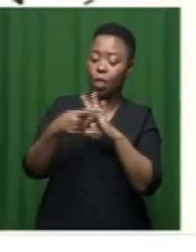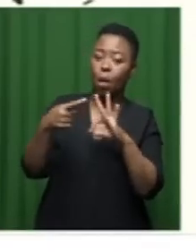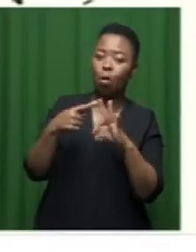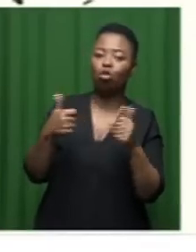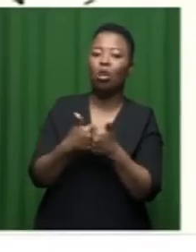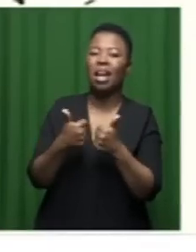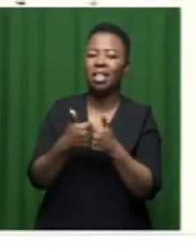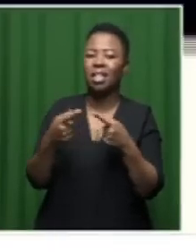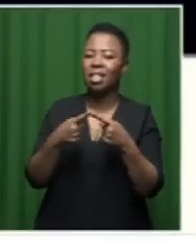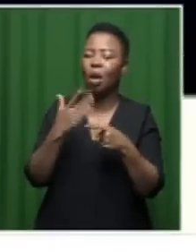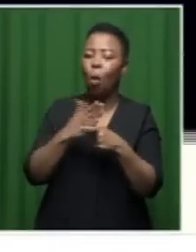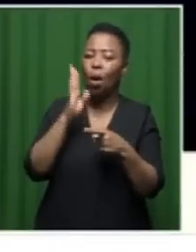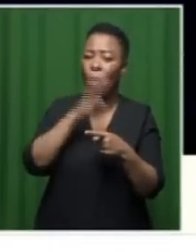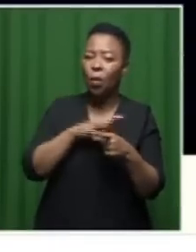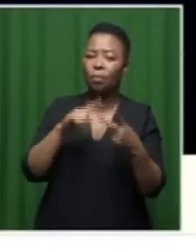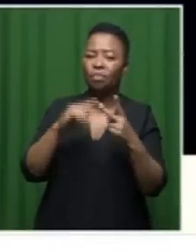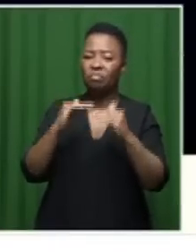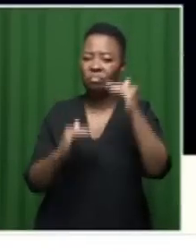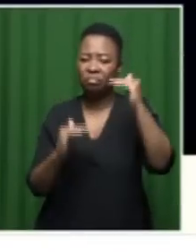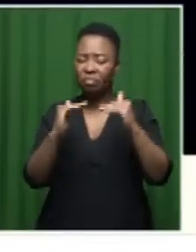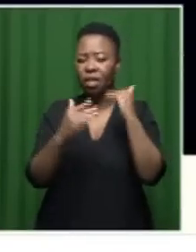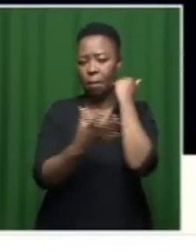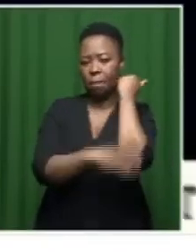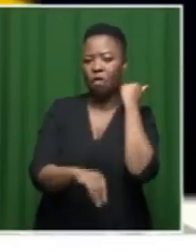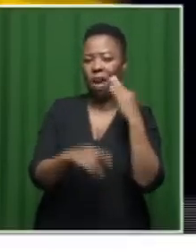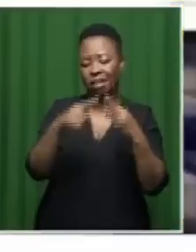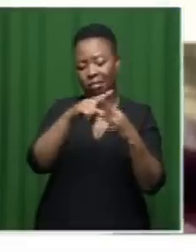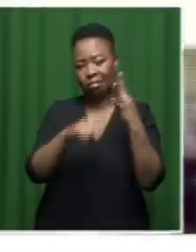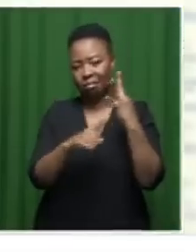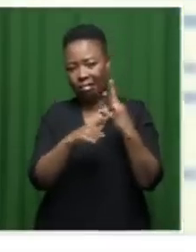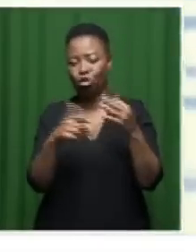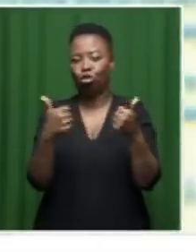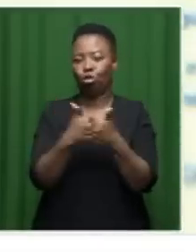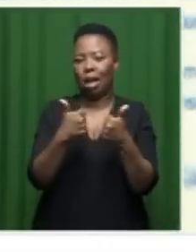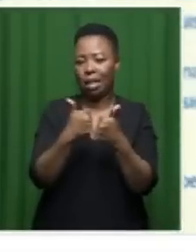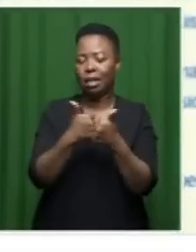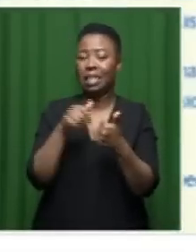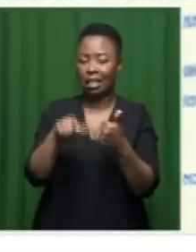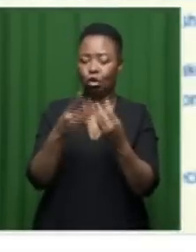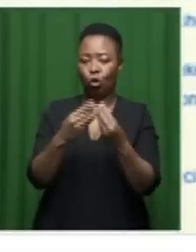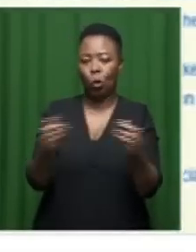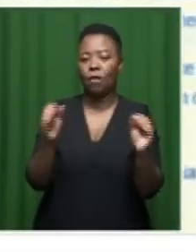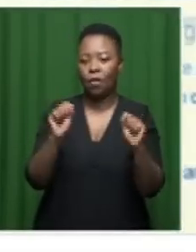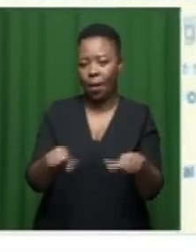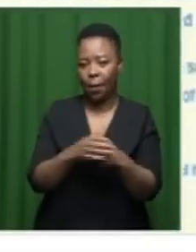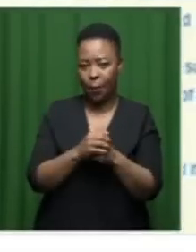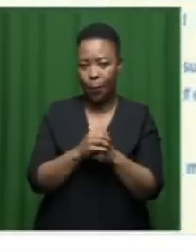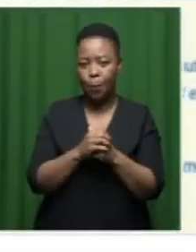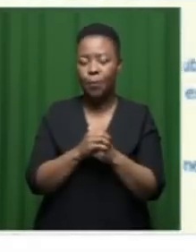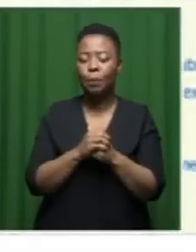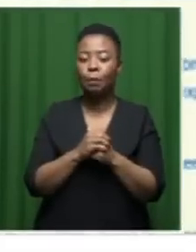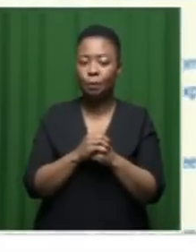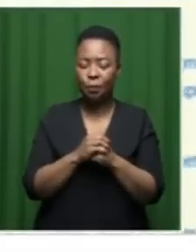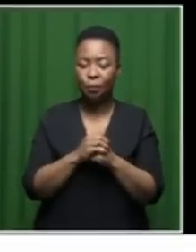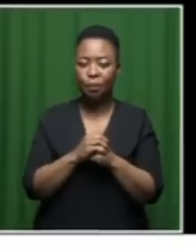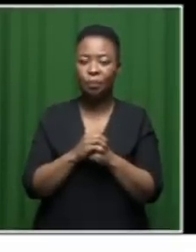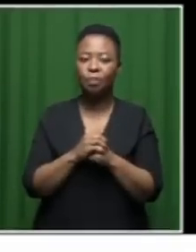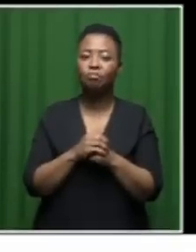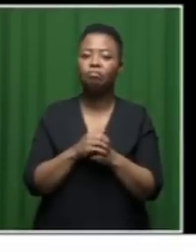unemployment, inequality, and poverty. Students with technical talent really can take their trades and make